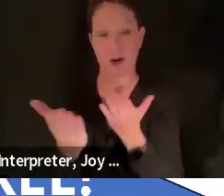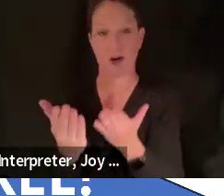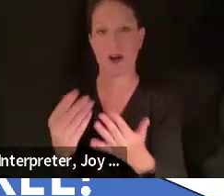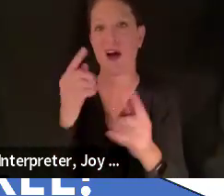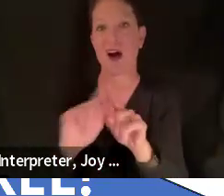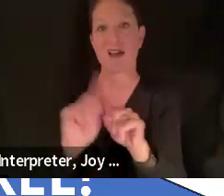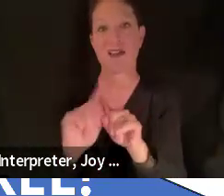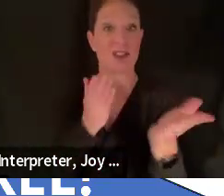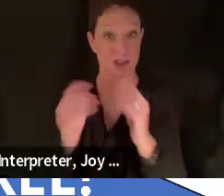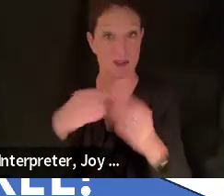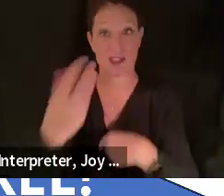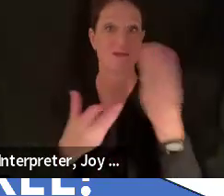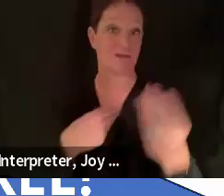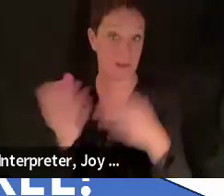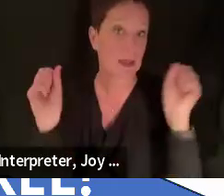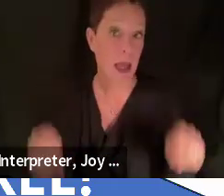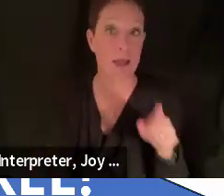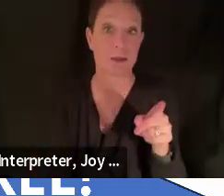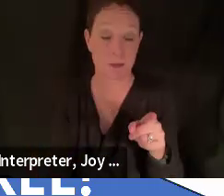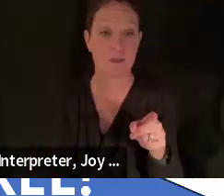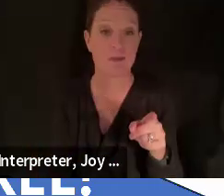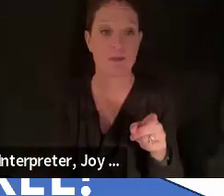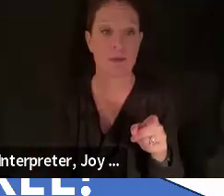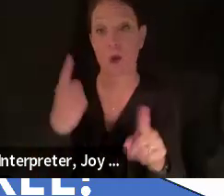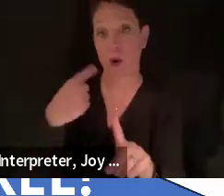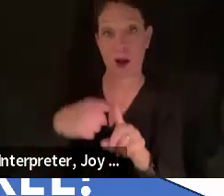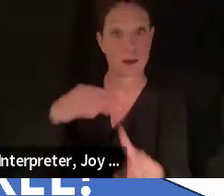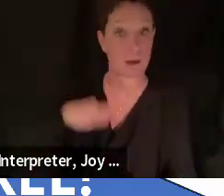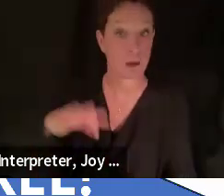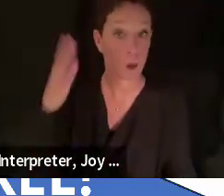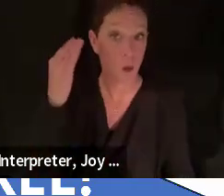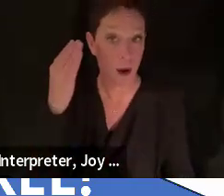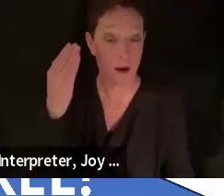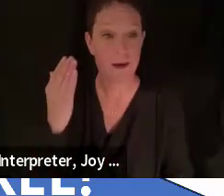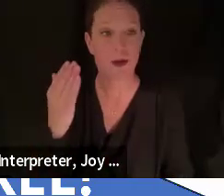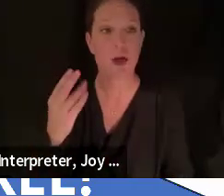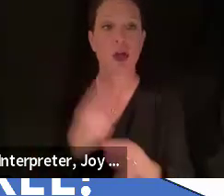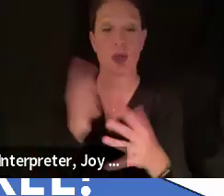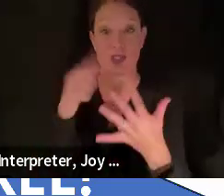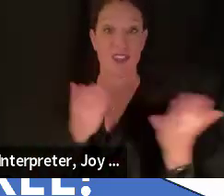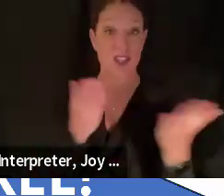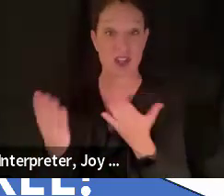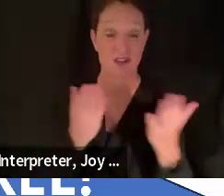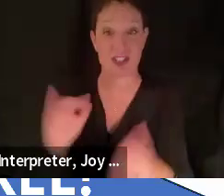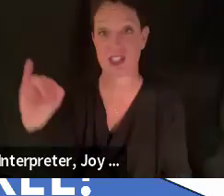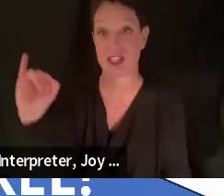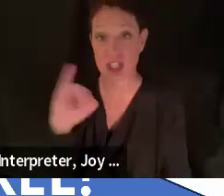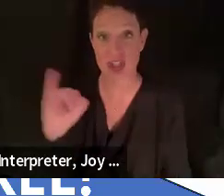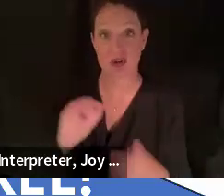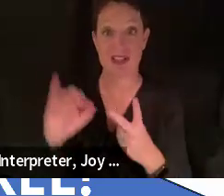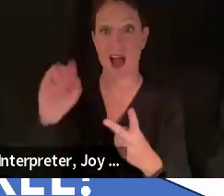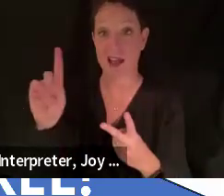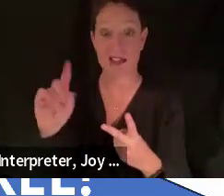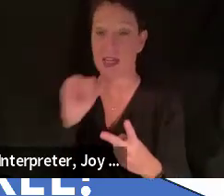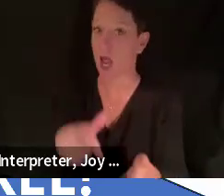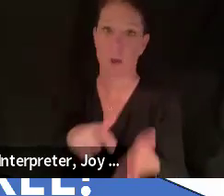these different types of services. And the good thing about this is that with the use of these services, no insurance or IDs are